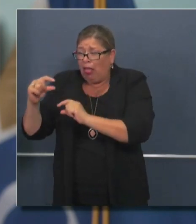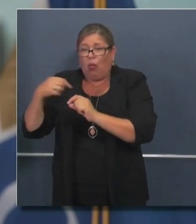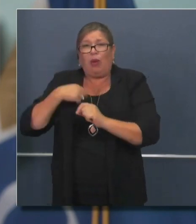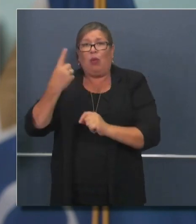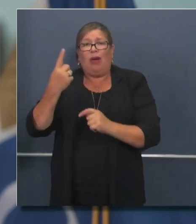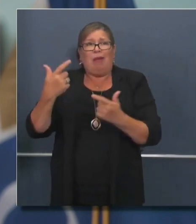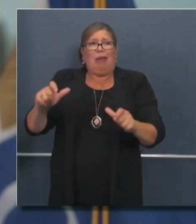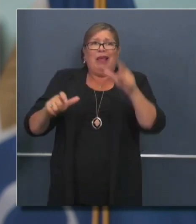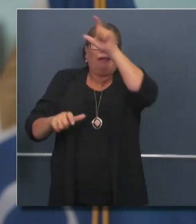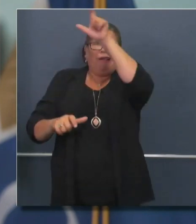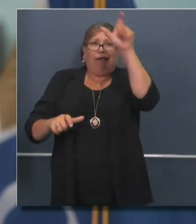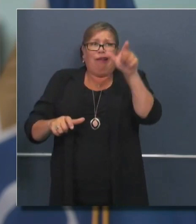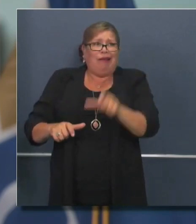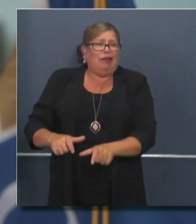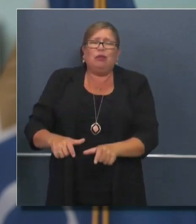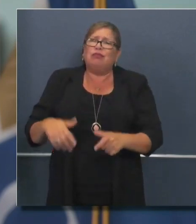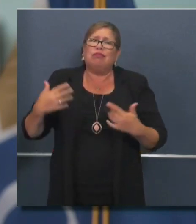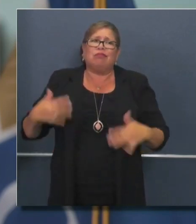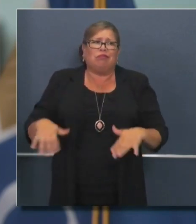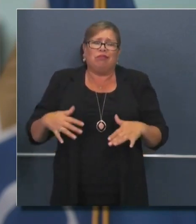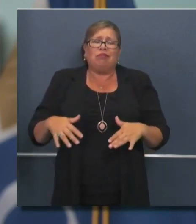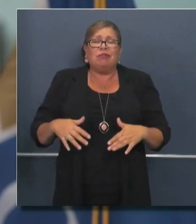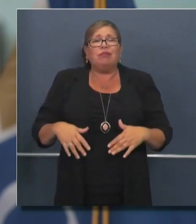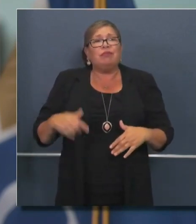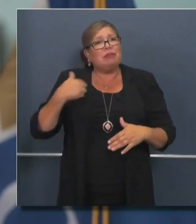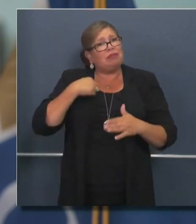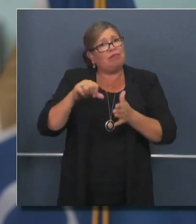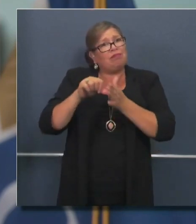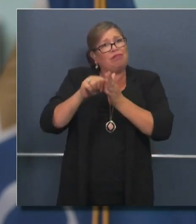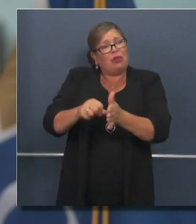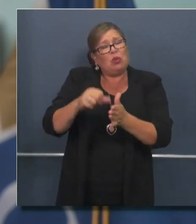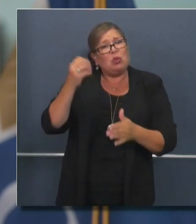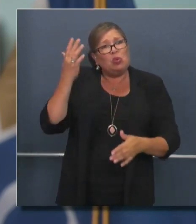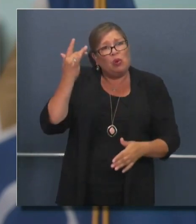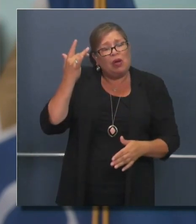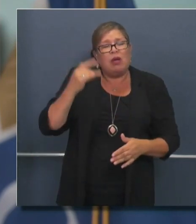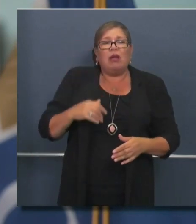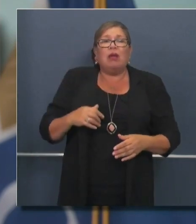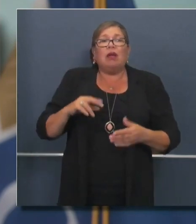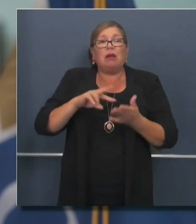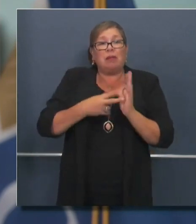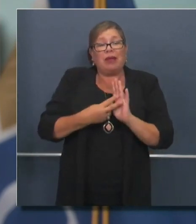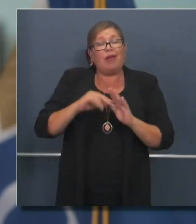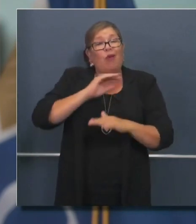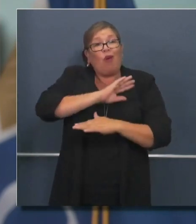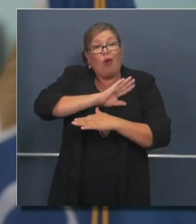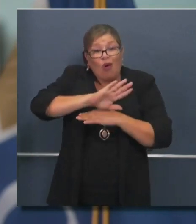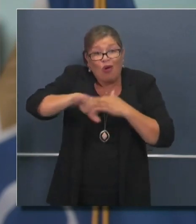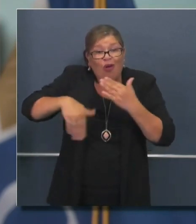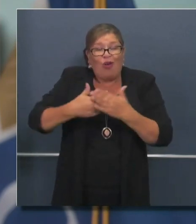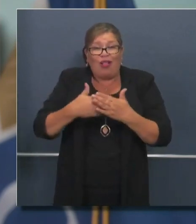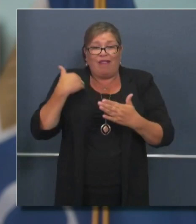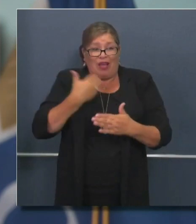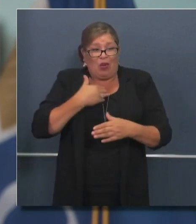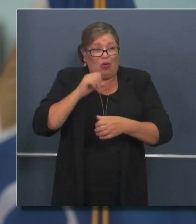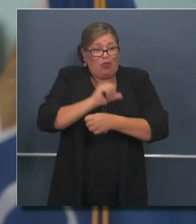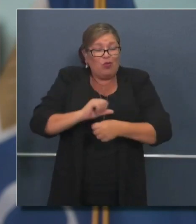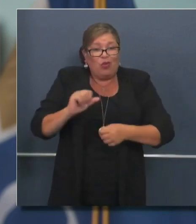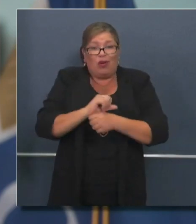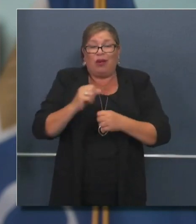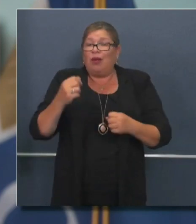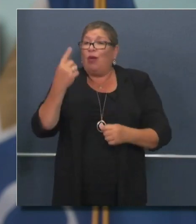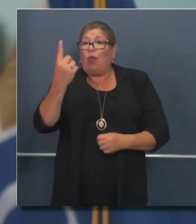state map would consume. It's a point of making that all of our effort has to be done with local